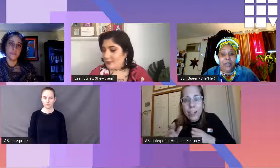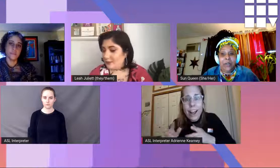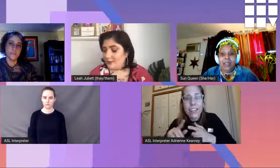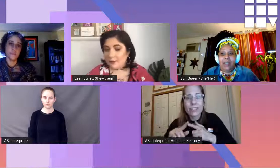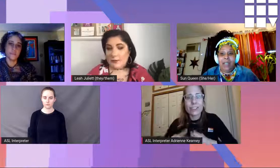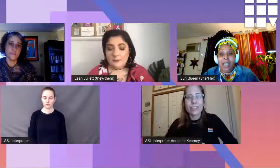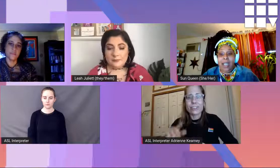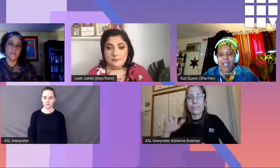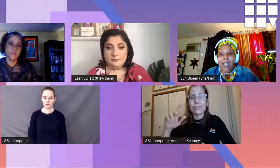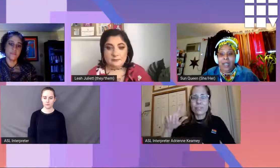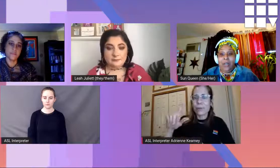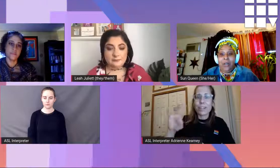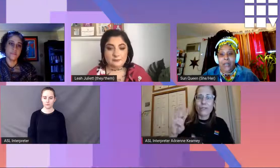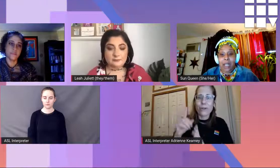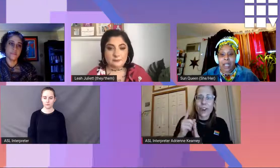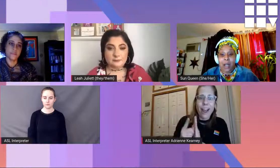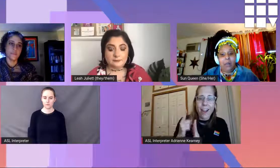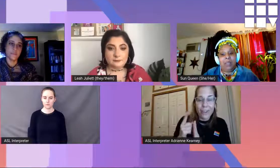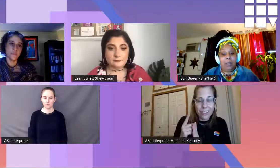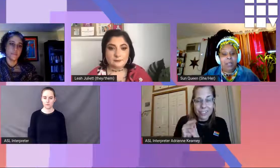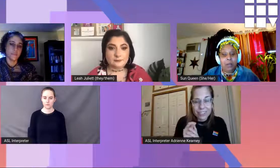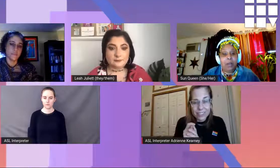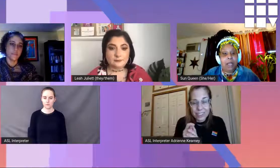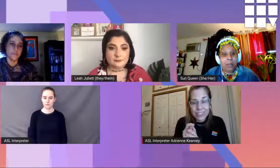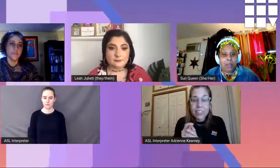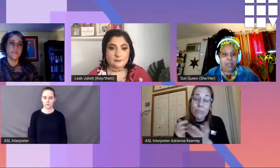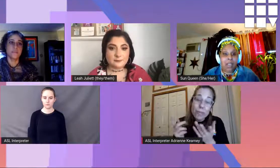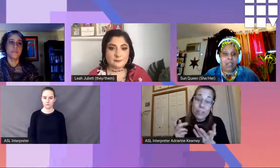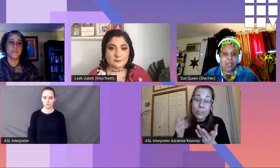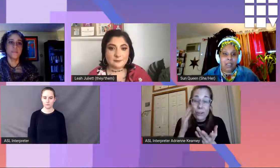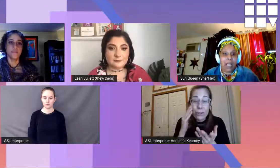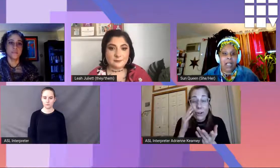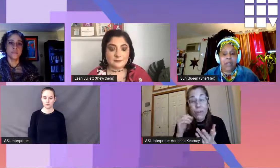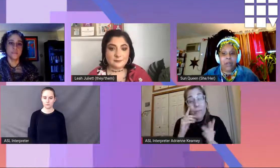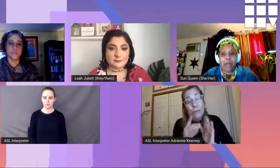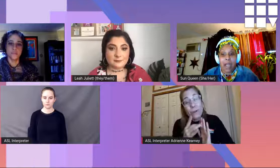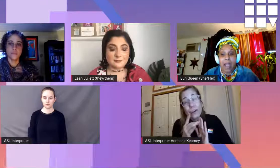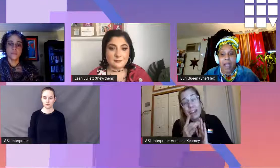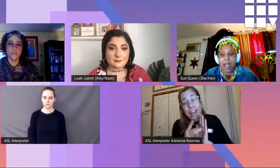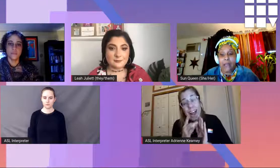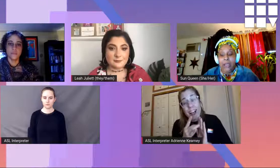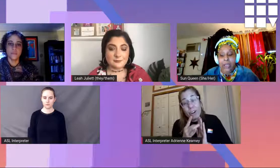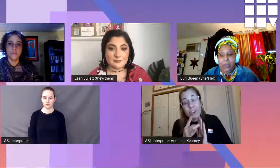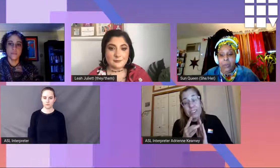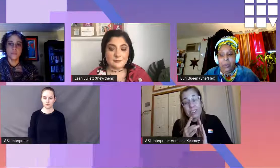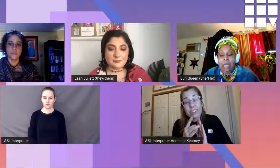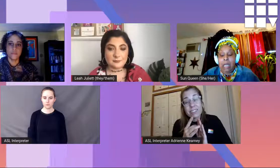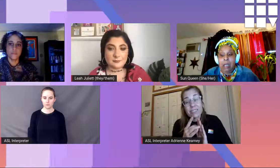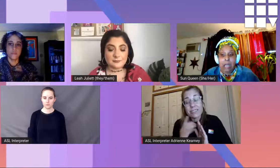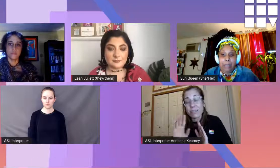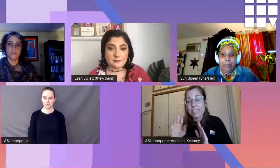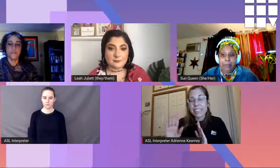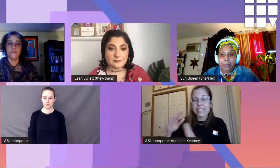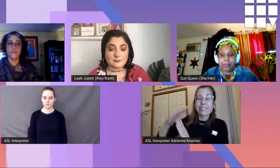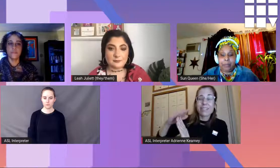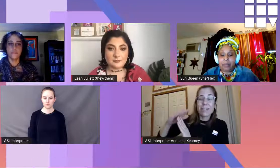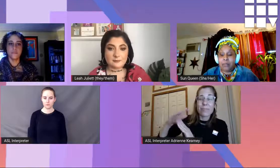sometimes during the day, for 8 hours, I'm like, oh, I got to push that to the side. I have to,